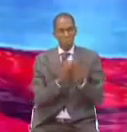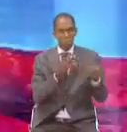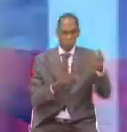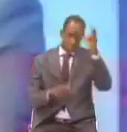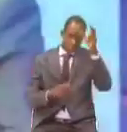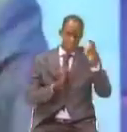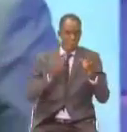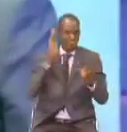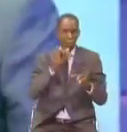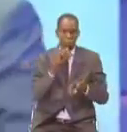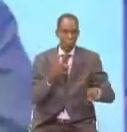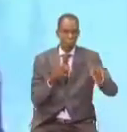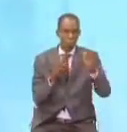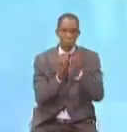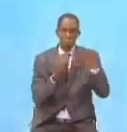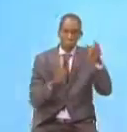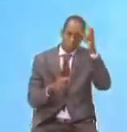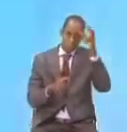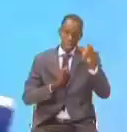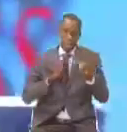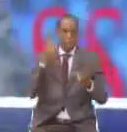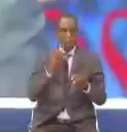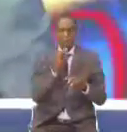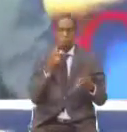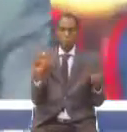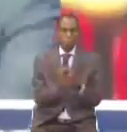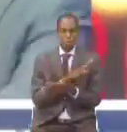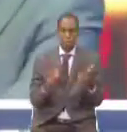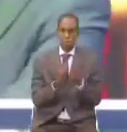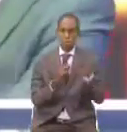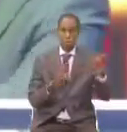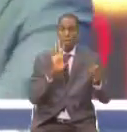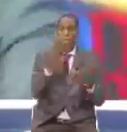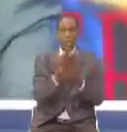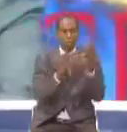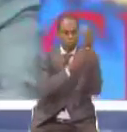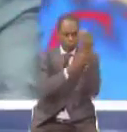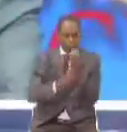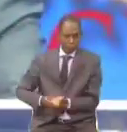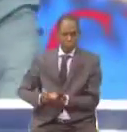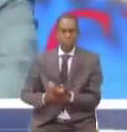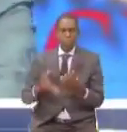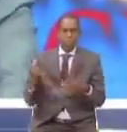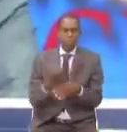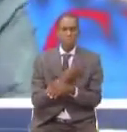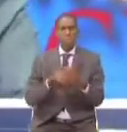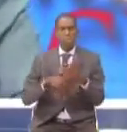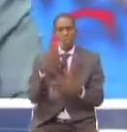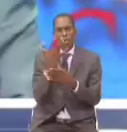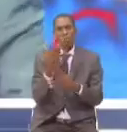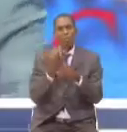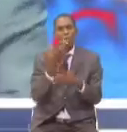you. I will not perish with you. And you snatch yourself out of the hand of that